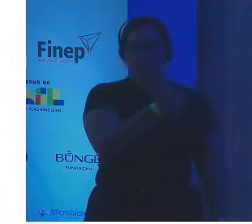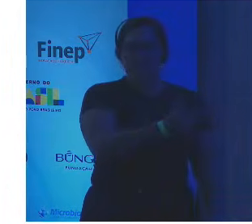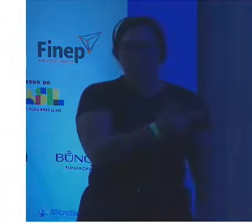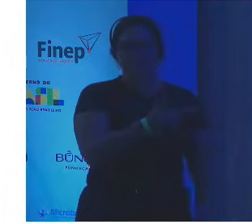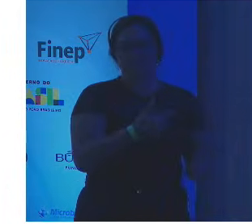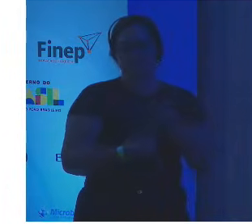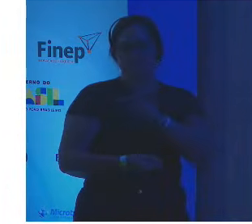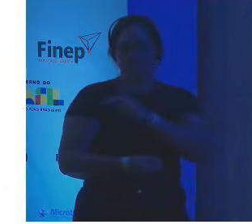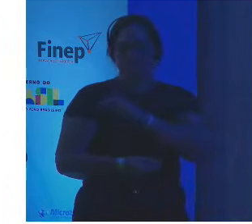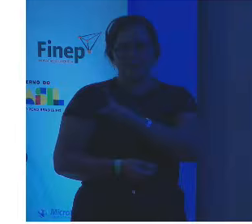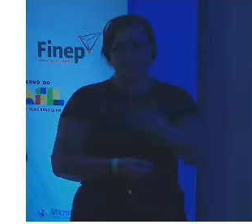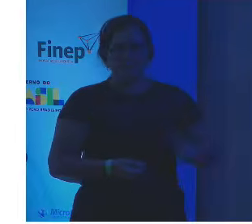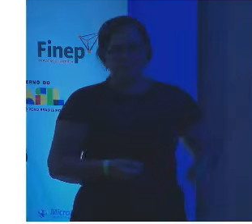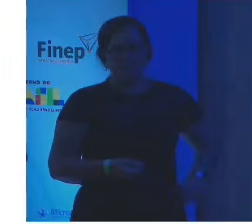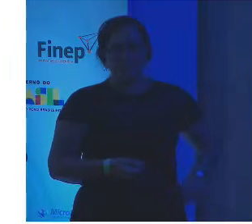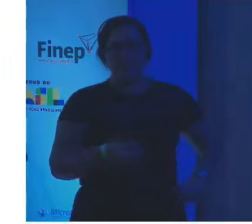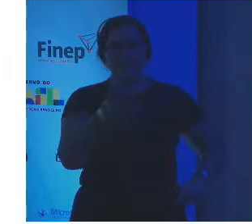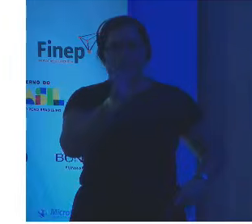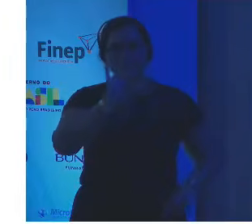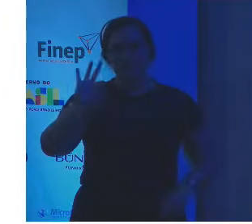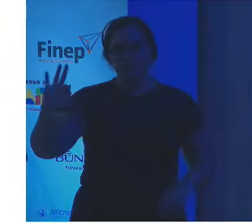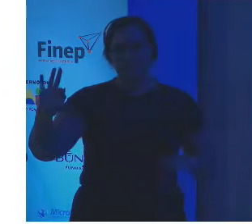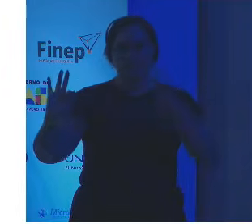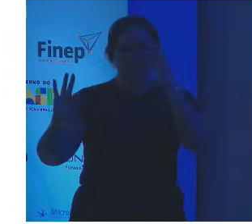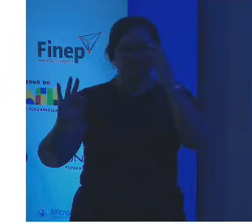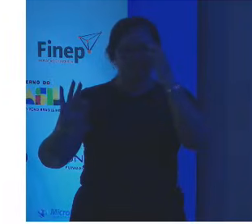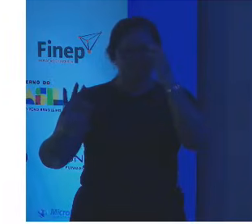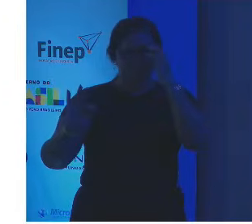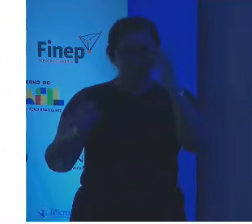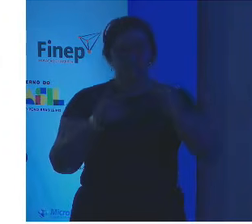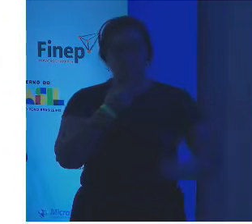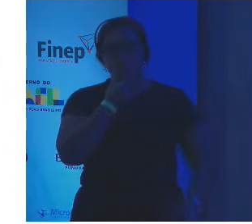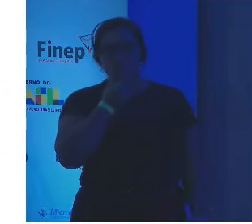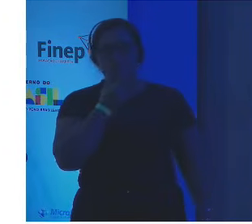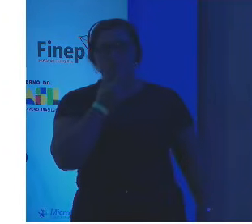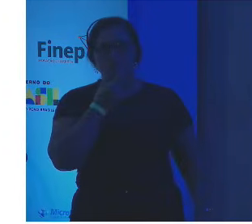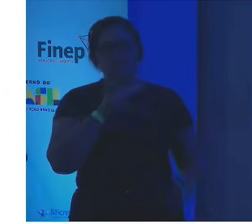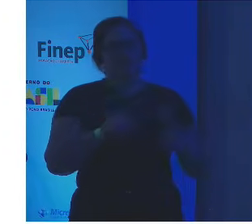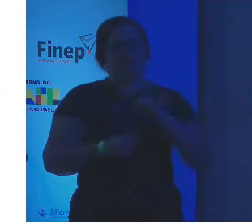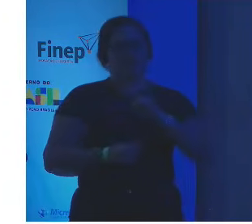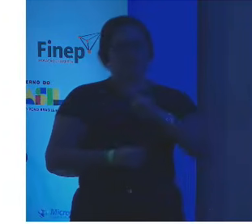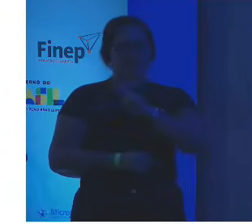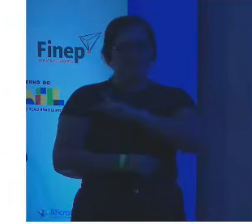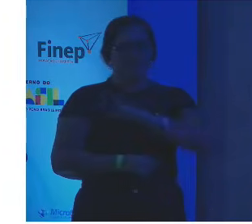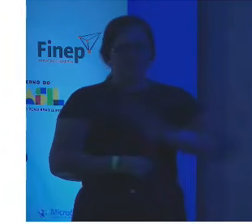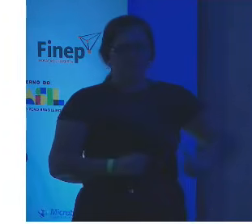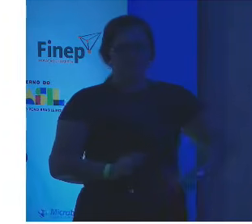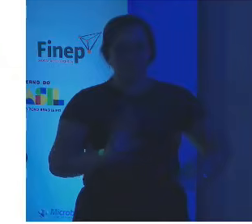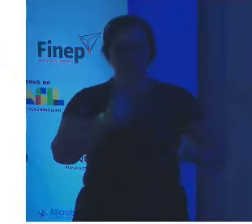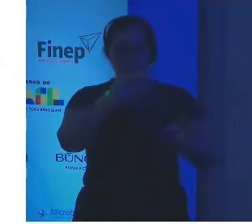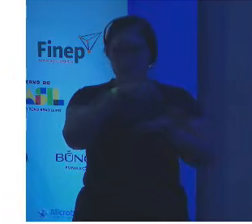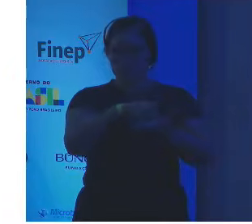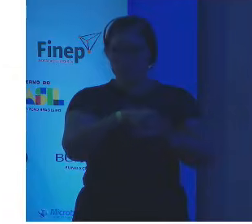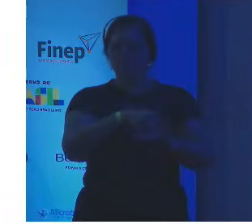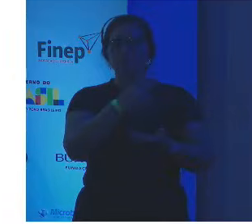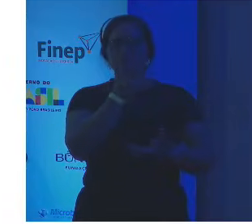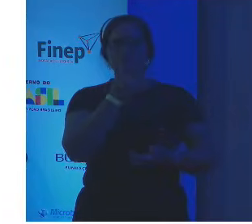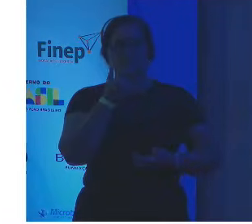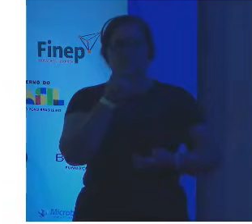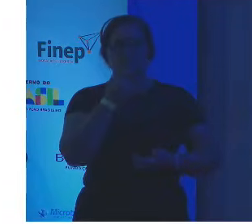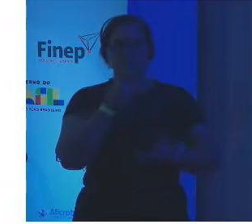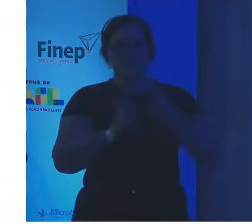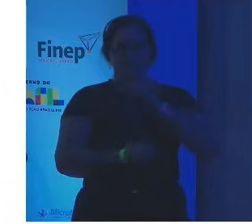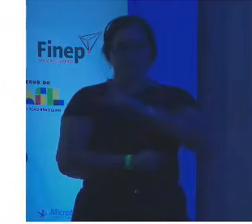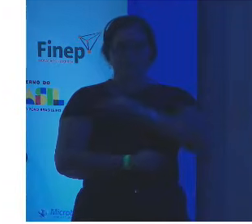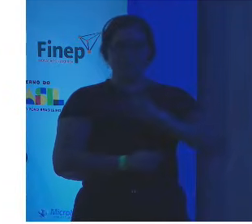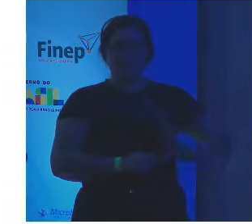the European Union. So you have the president of the European Commission, Madame von der Leyen, and the president of